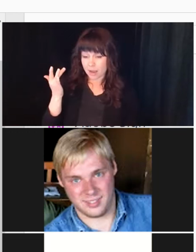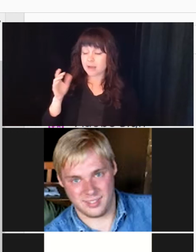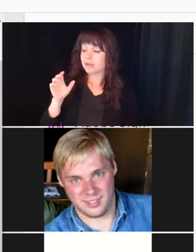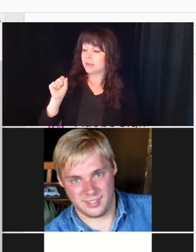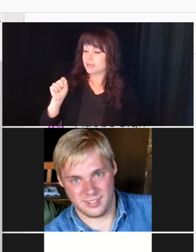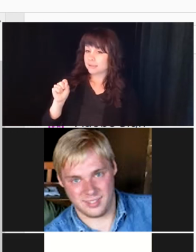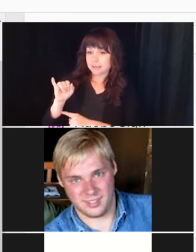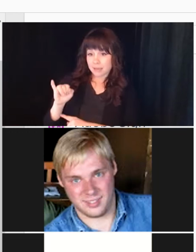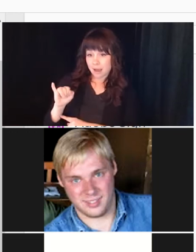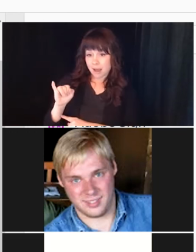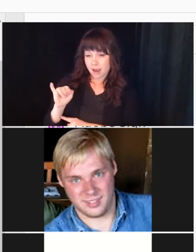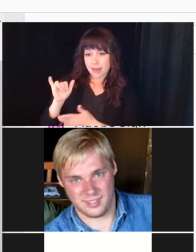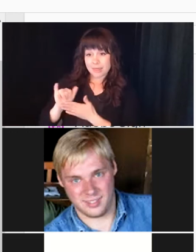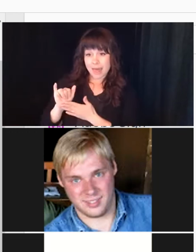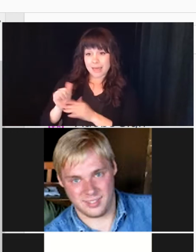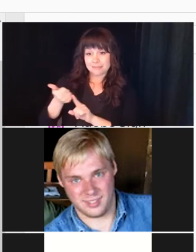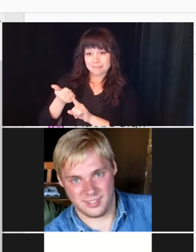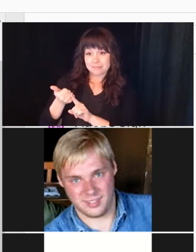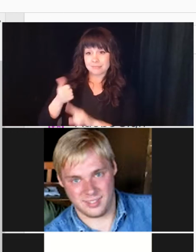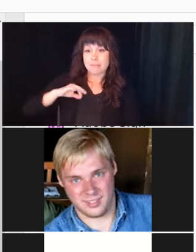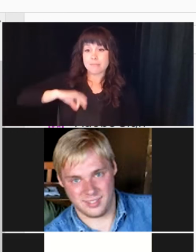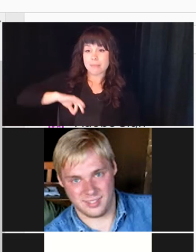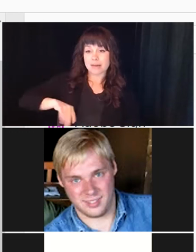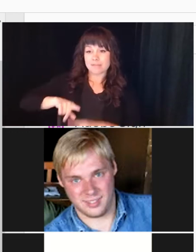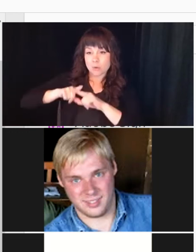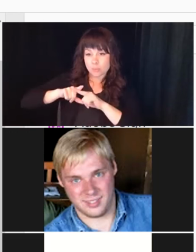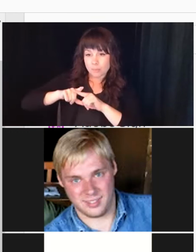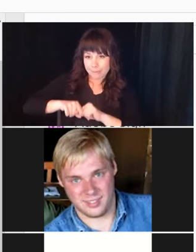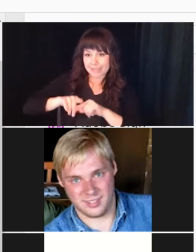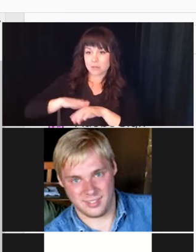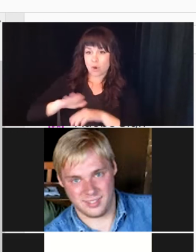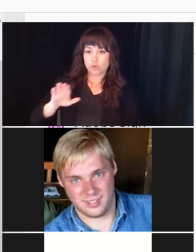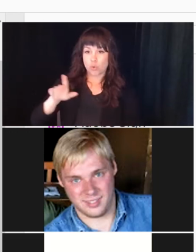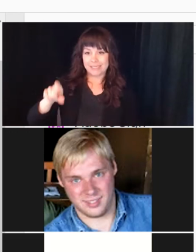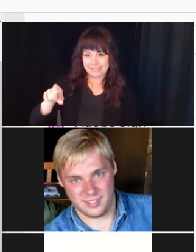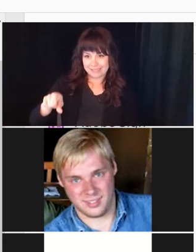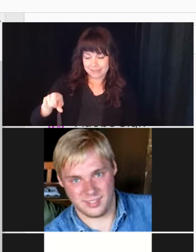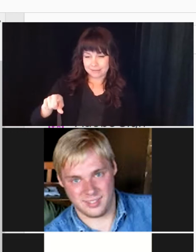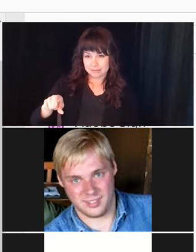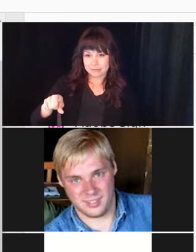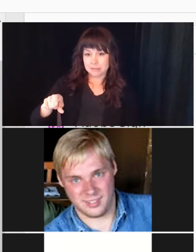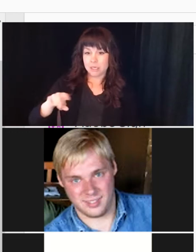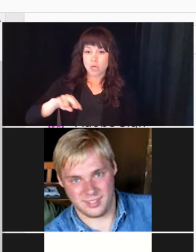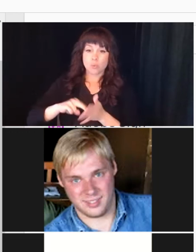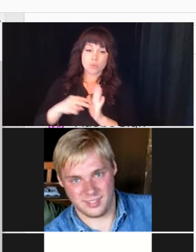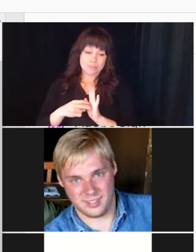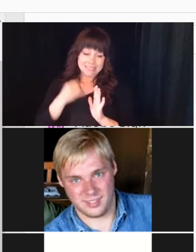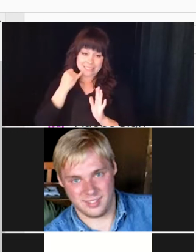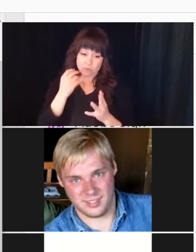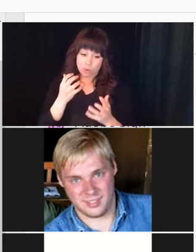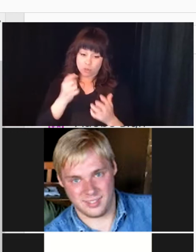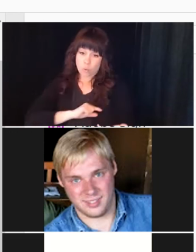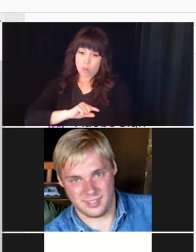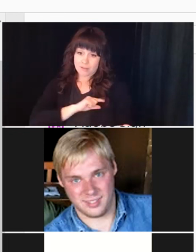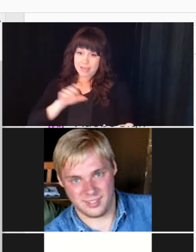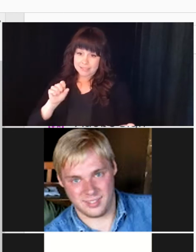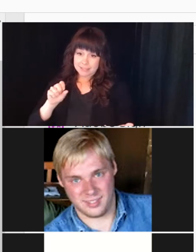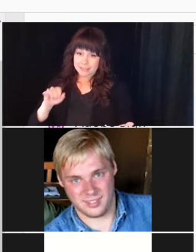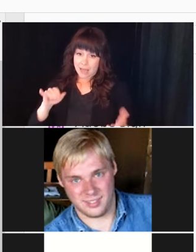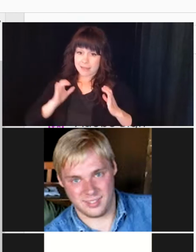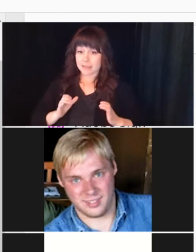is considered a benefit based on needs. So in other words, in order to qualify for SSI, a client not only has to